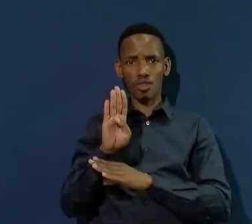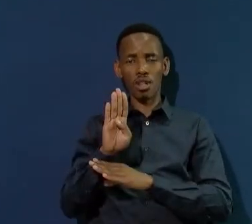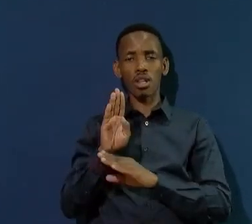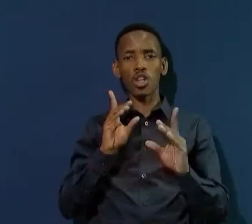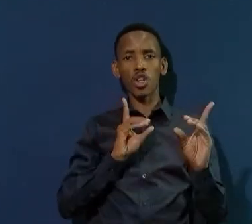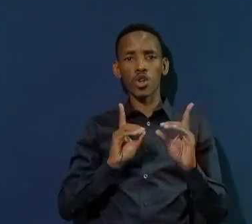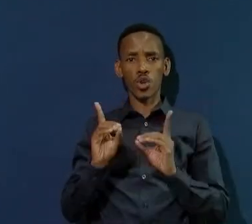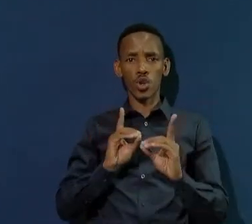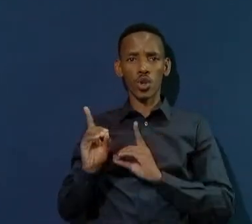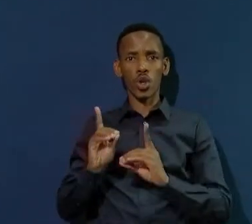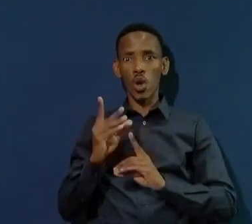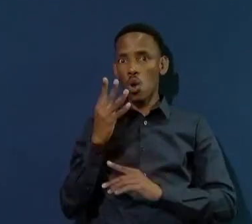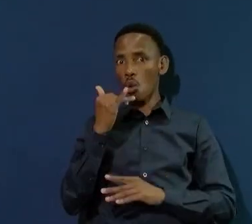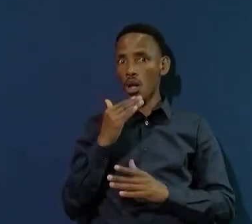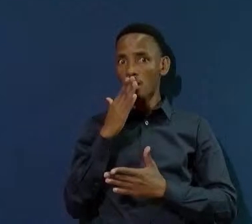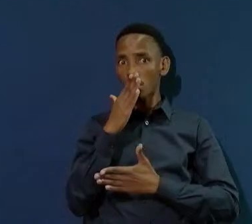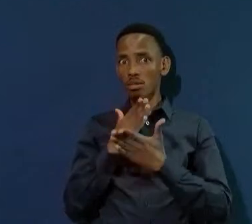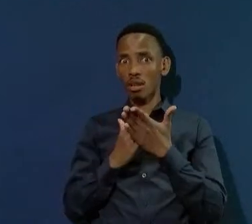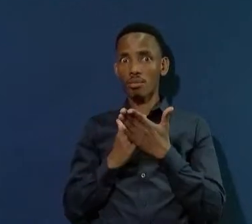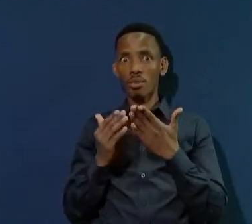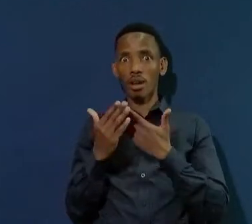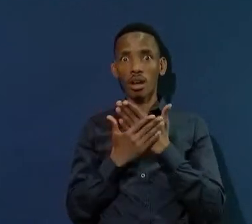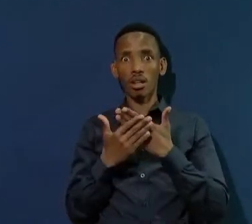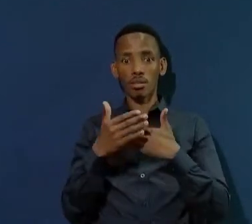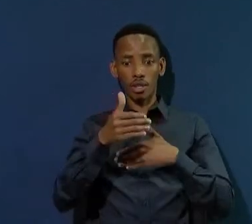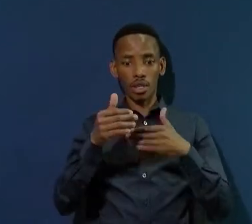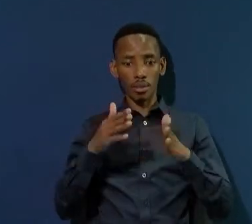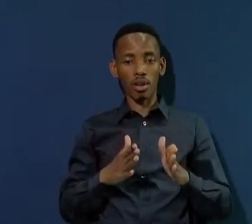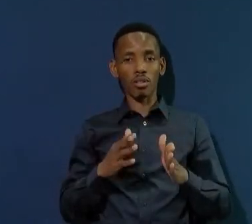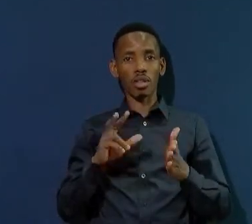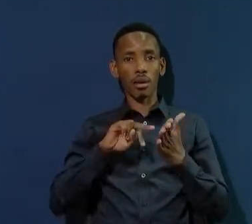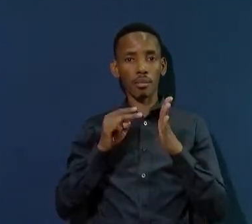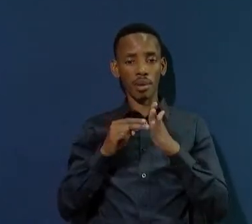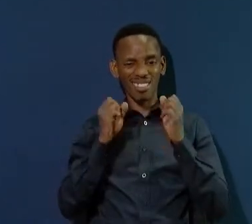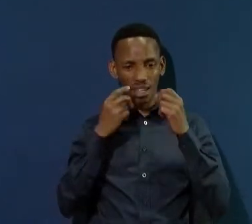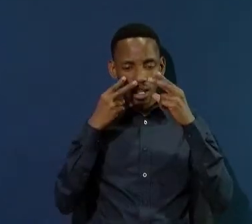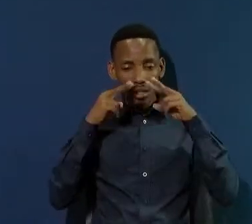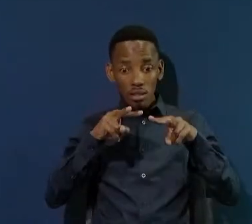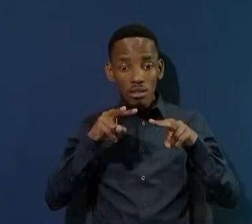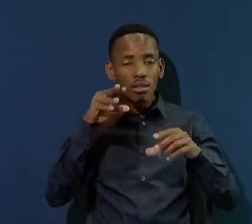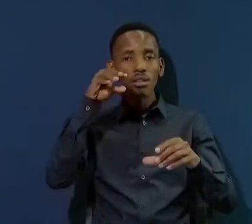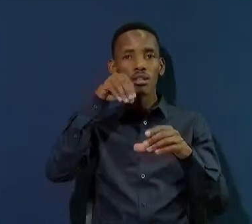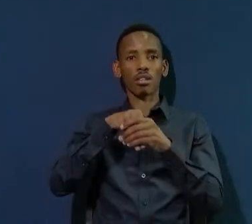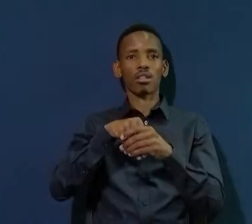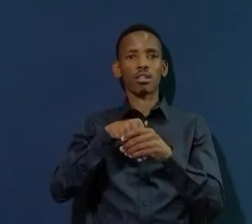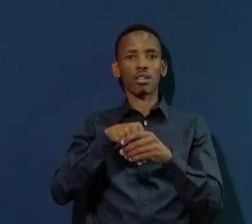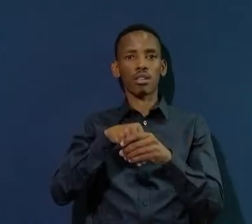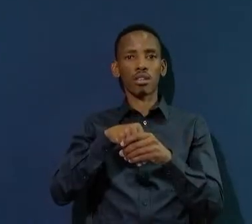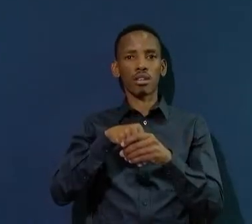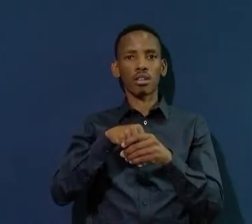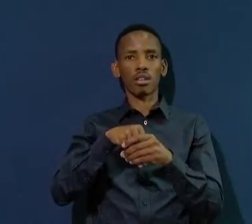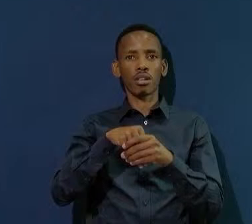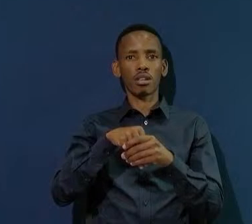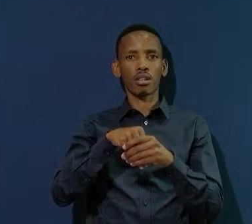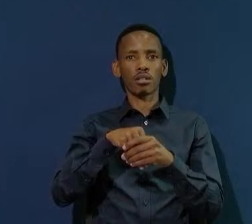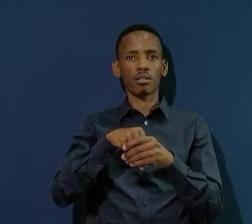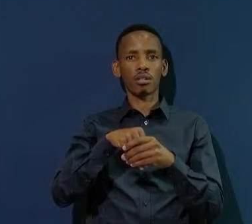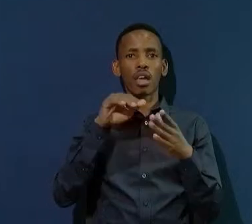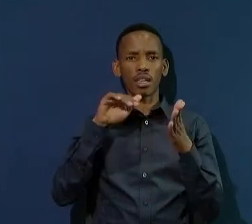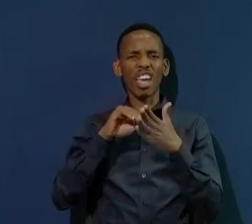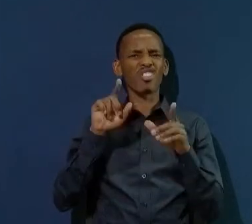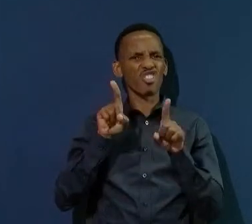Because in other countries, the ballot box is indeed transparent. And then it's as transparent as the processes.